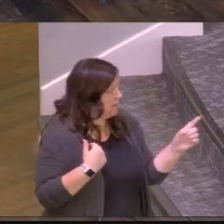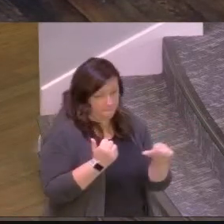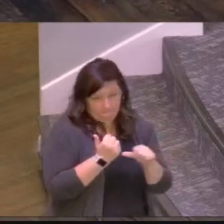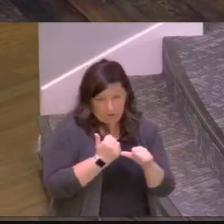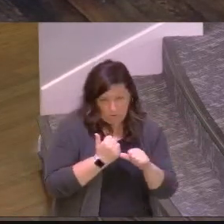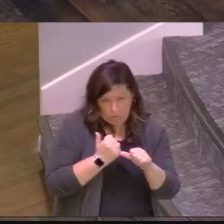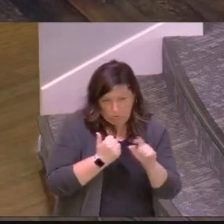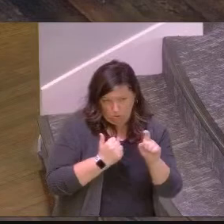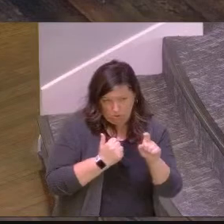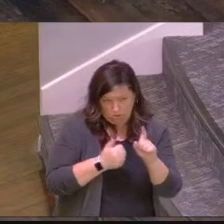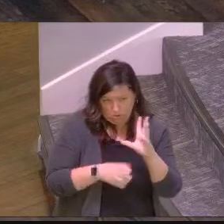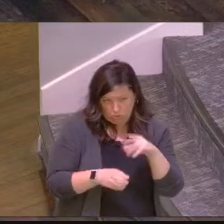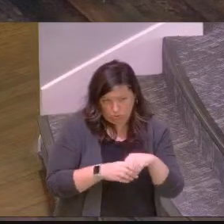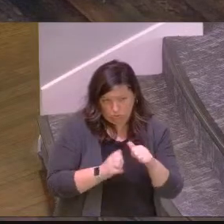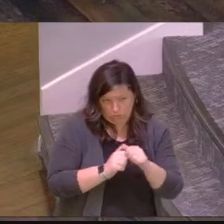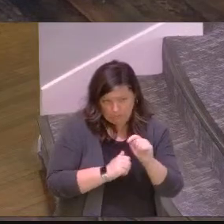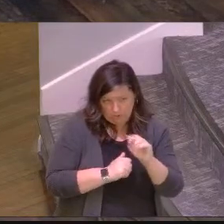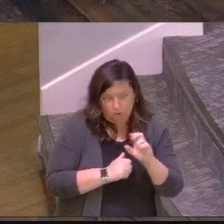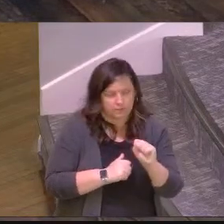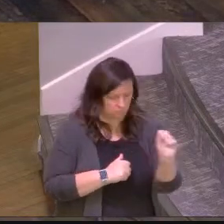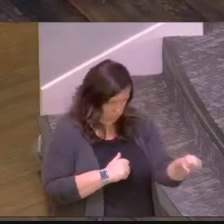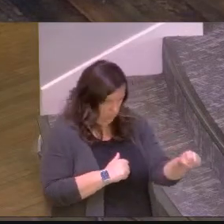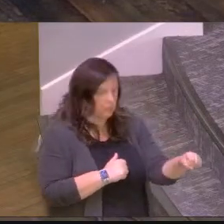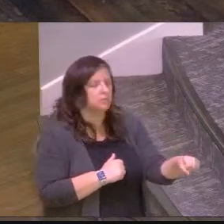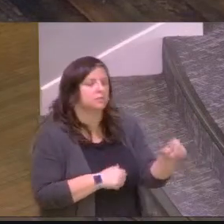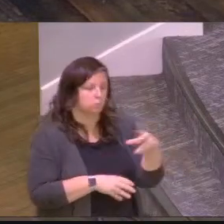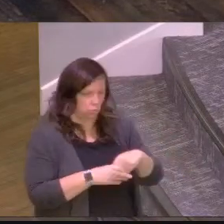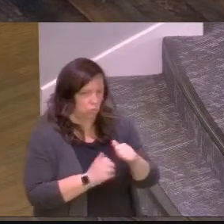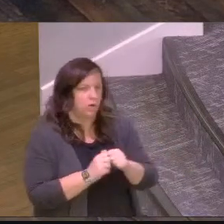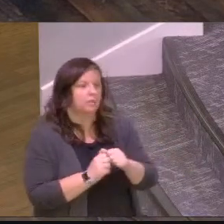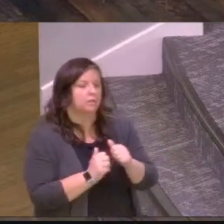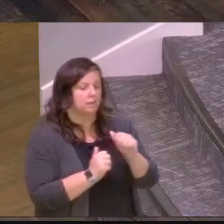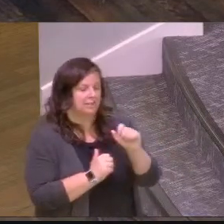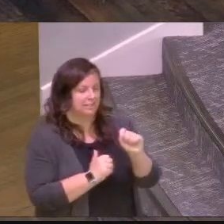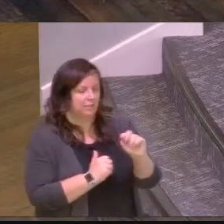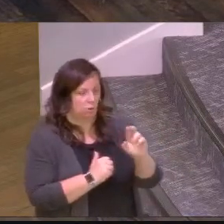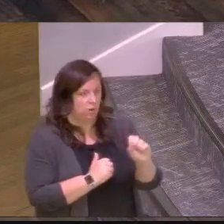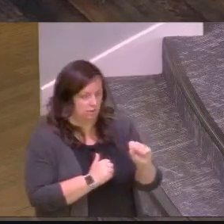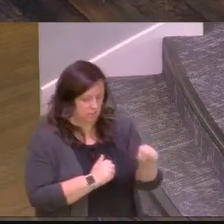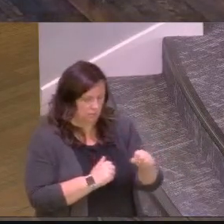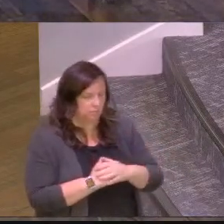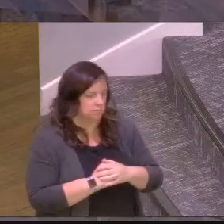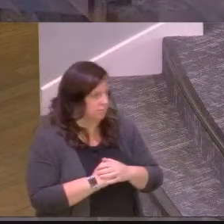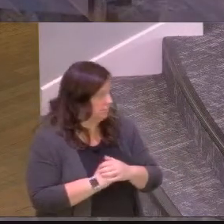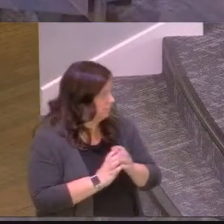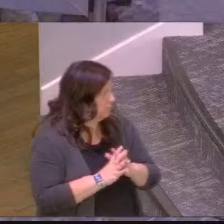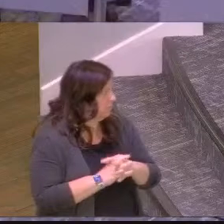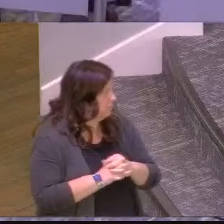are included with TRS? Yes, sir. Okay. Okay.